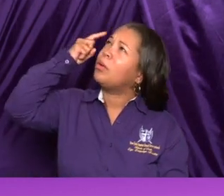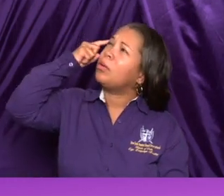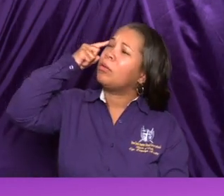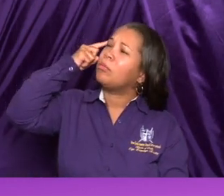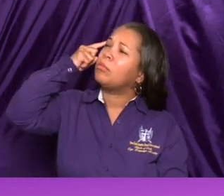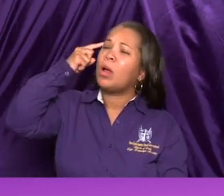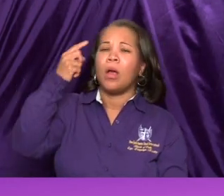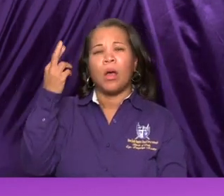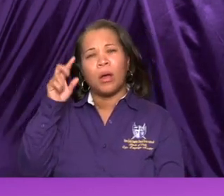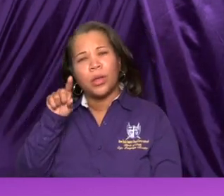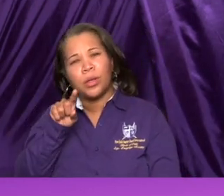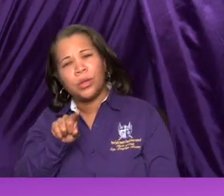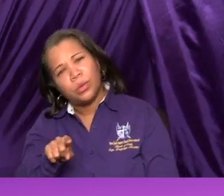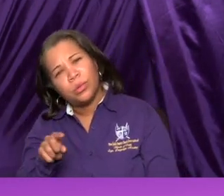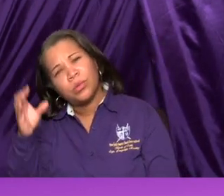morning?